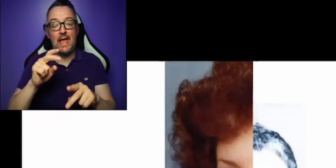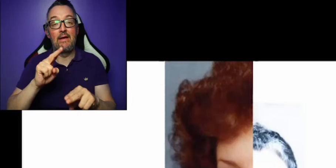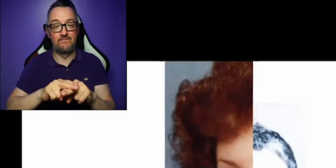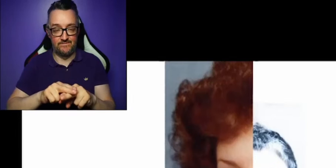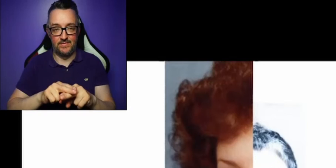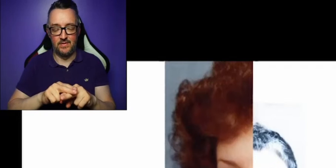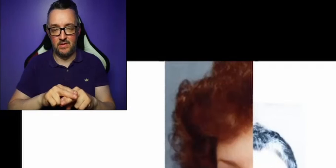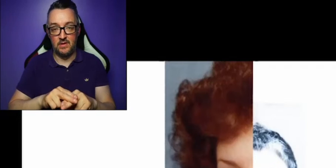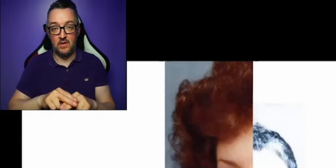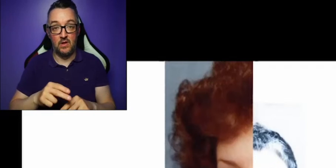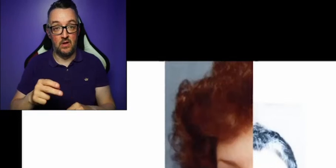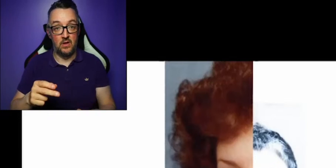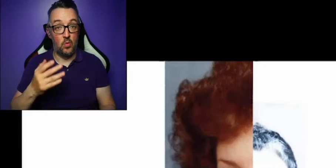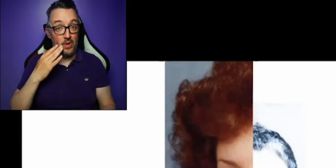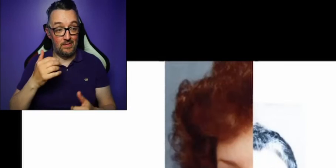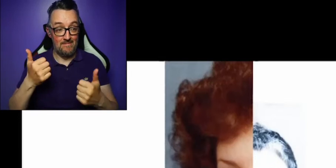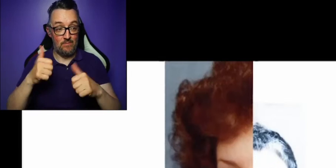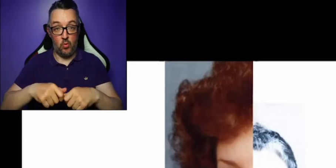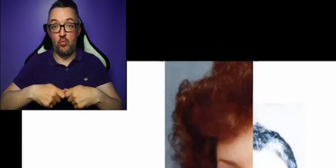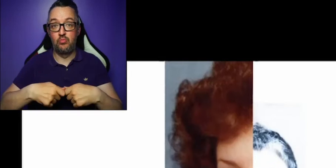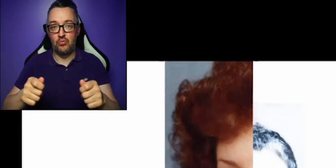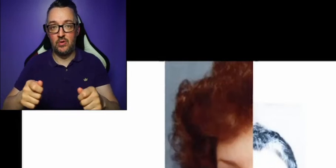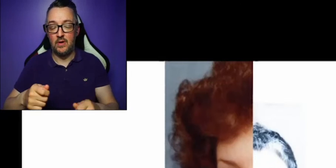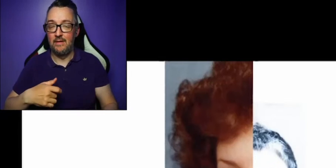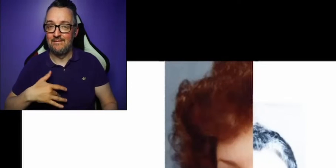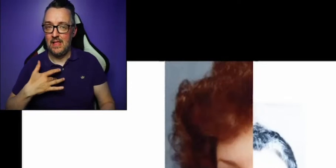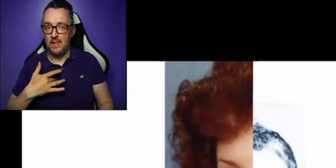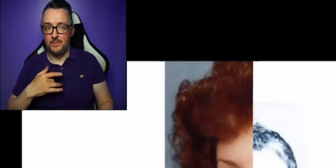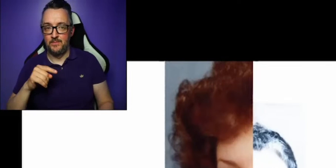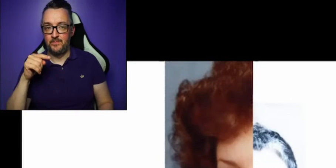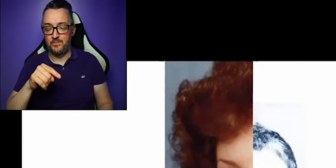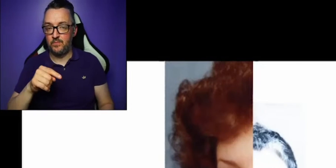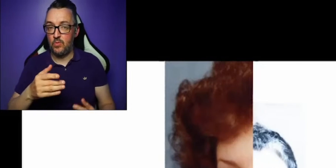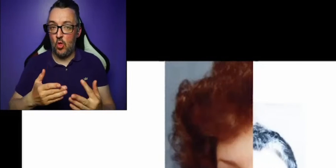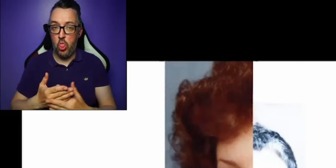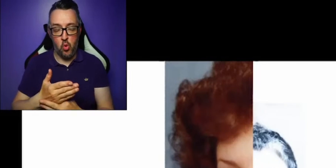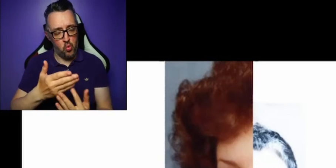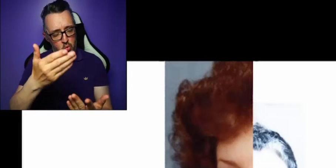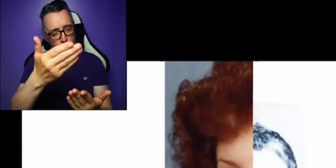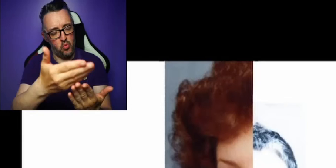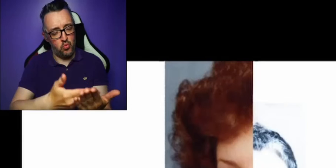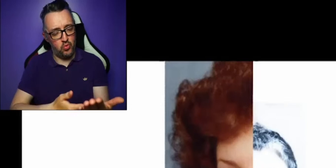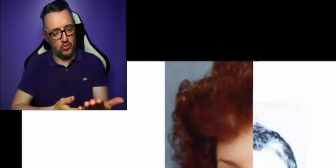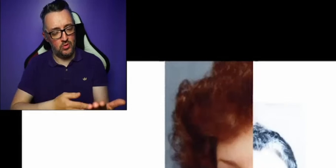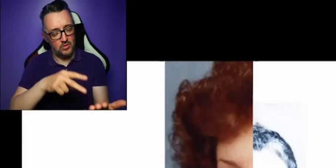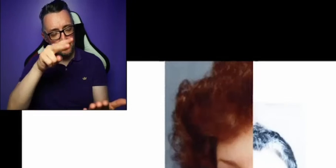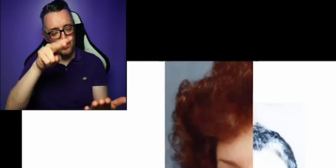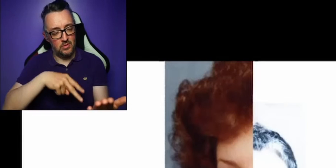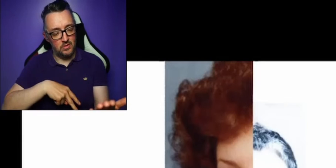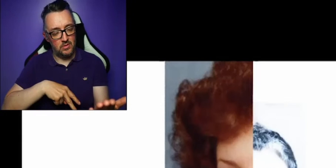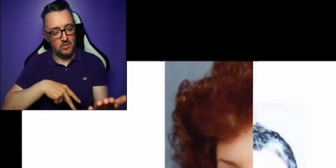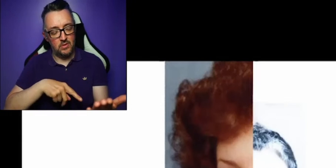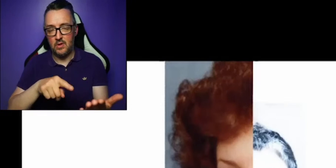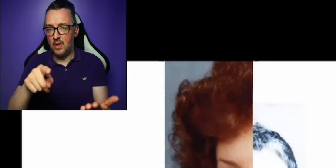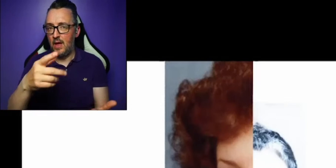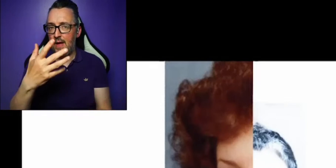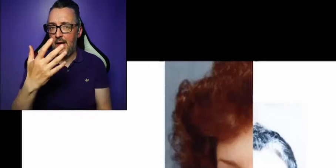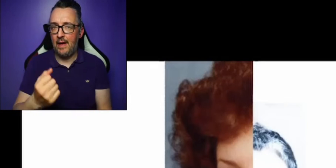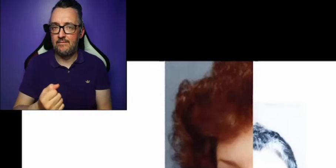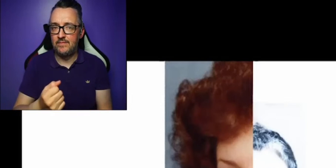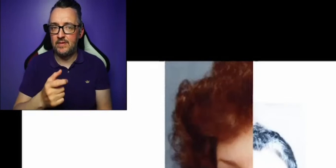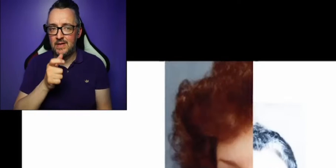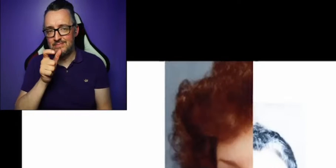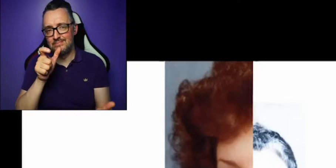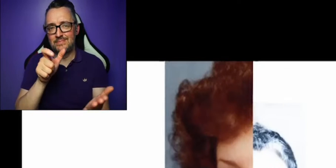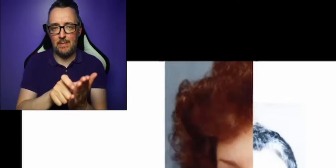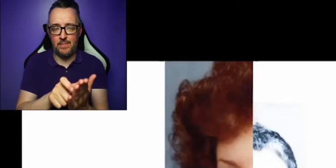when people find it, I think it's really refreshing that throughout it, you kind of make these